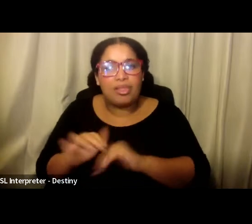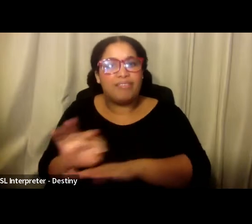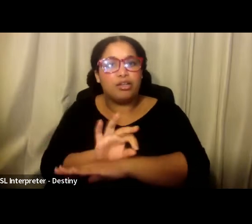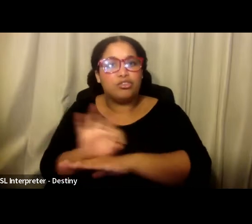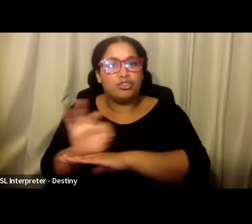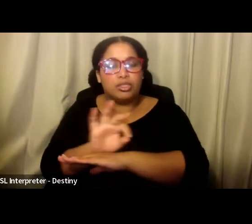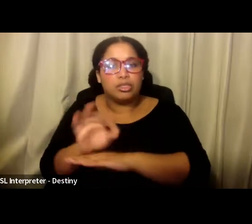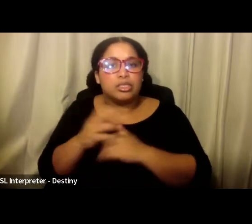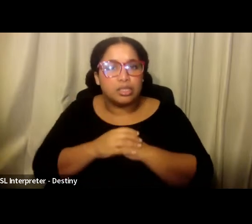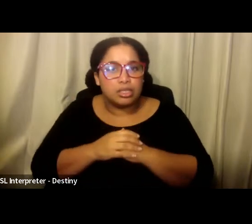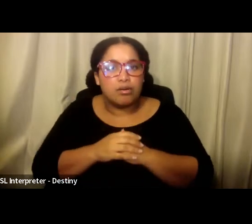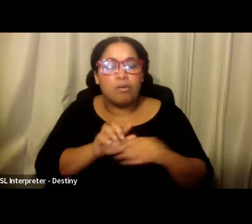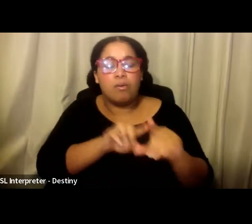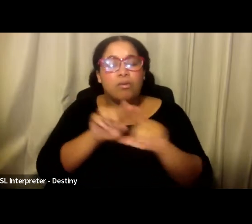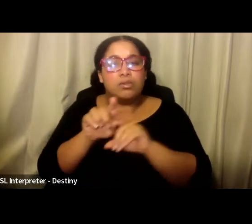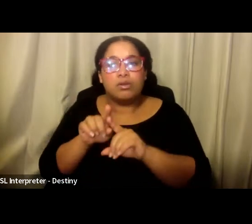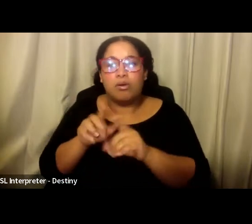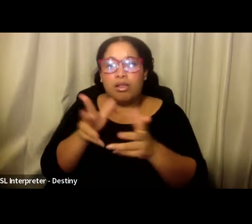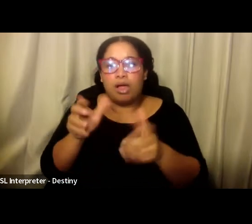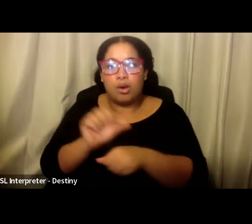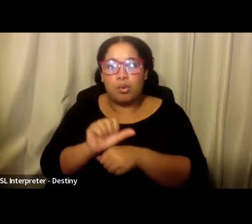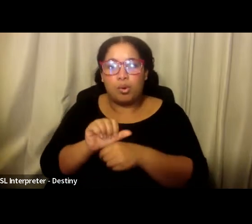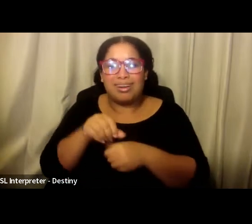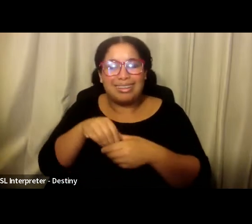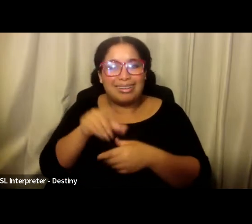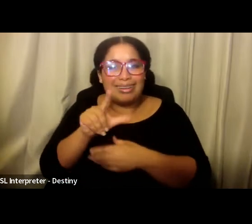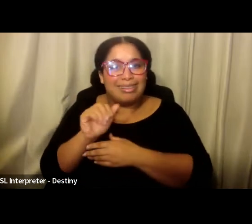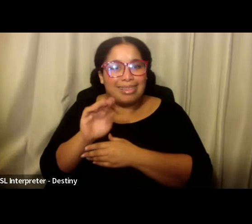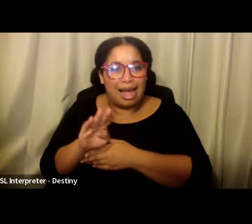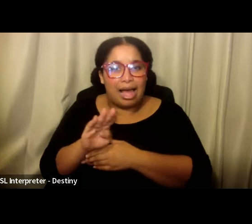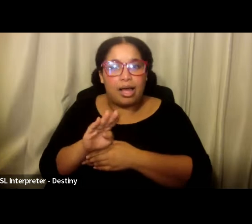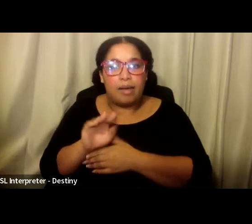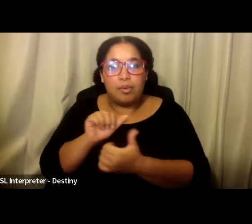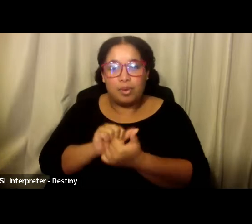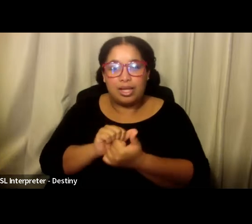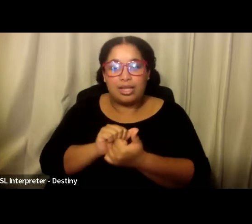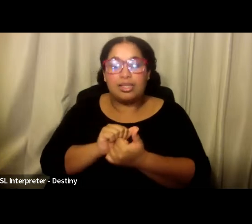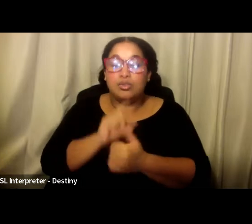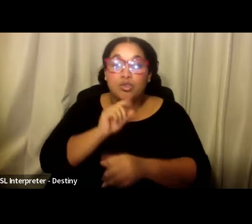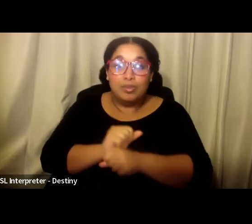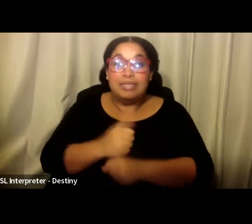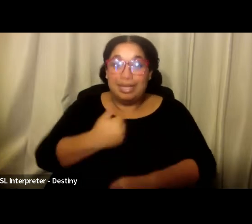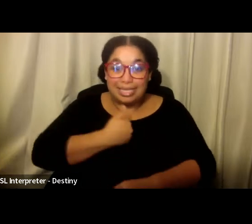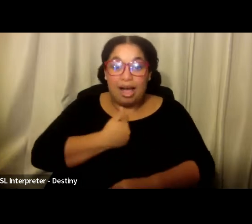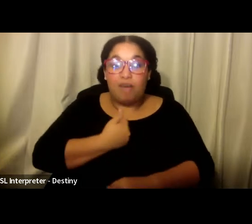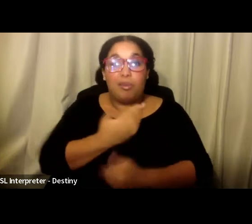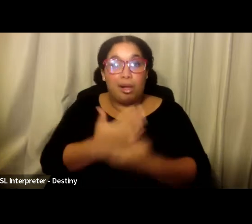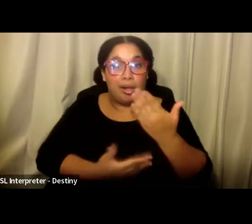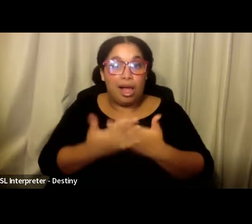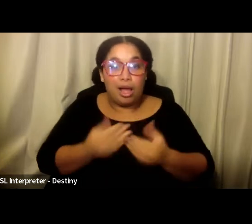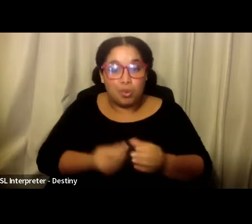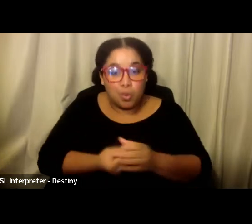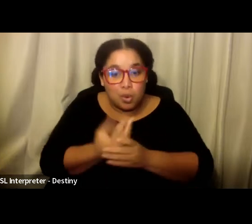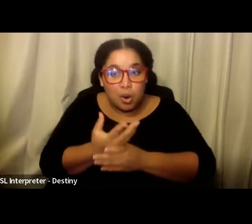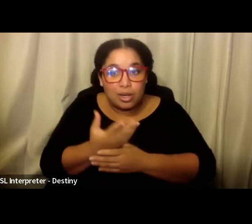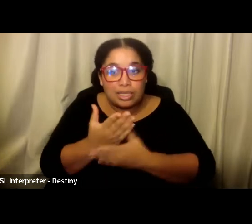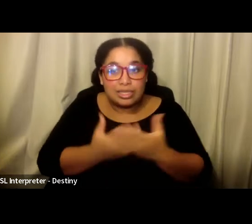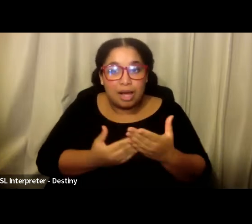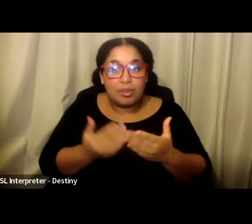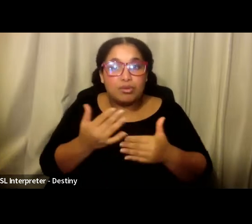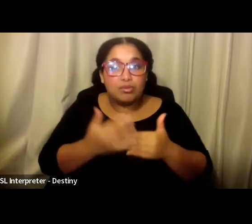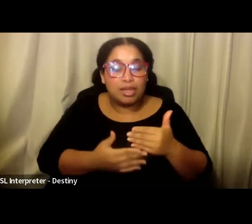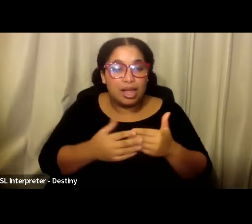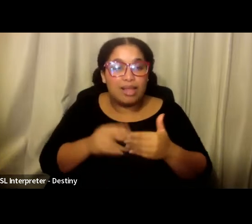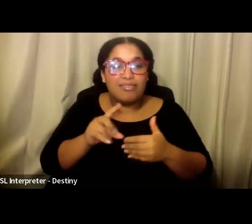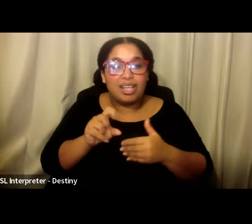And then I also did a lot of work in the lab, literally with my own hands, you know, growing those blood vessel cells.